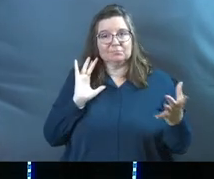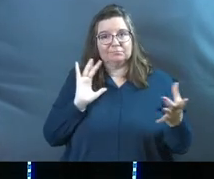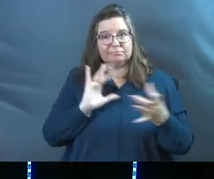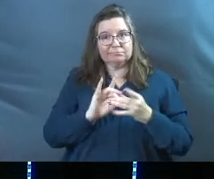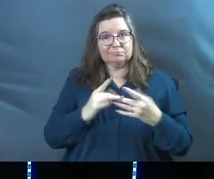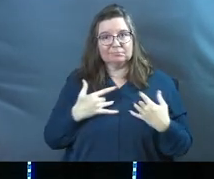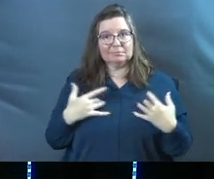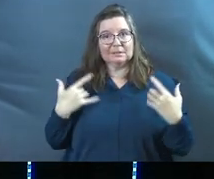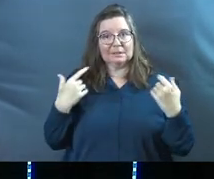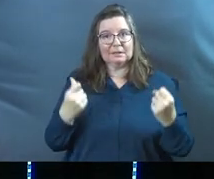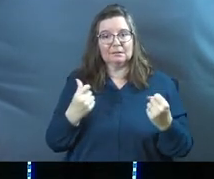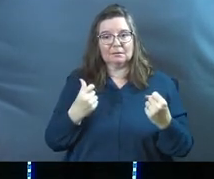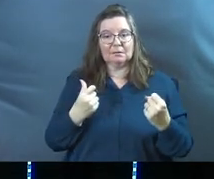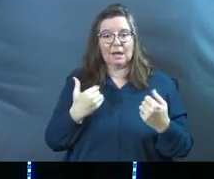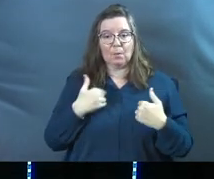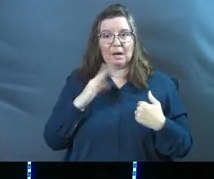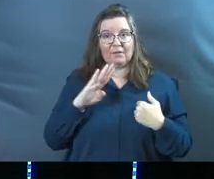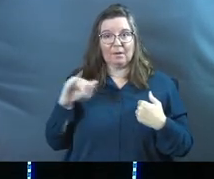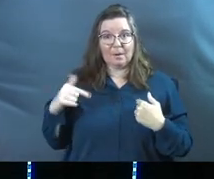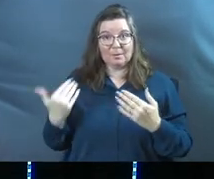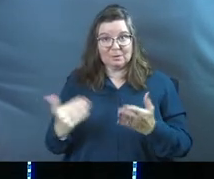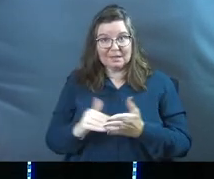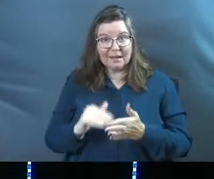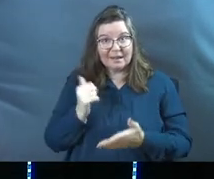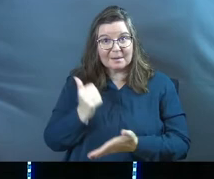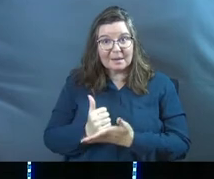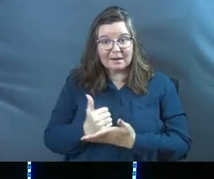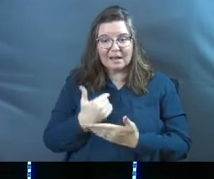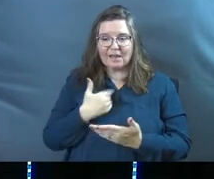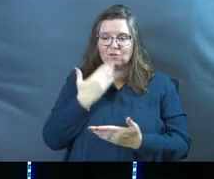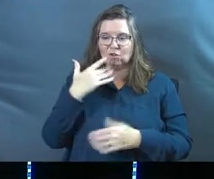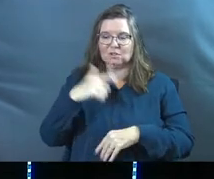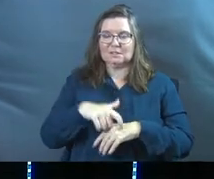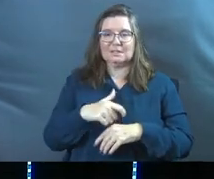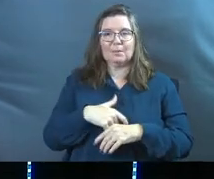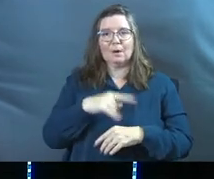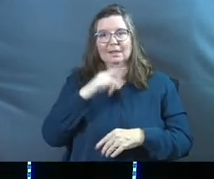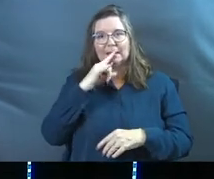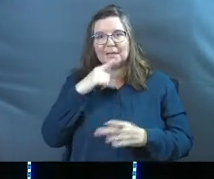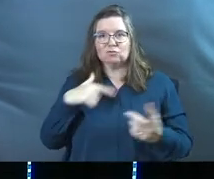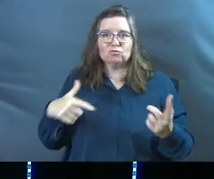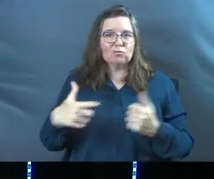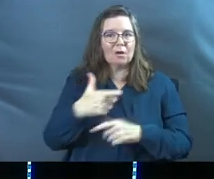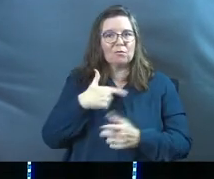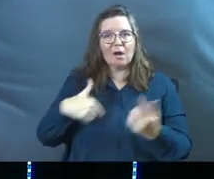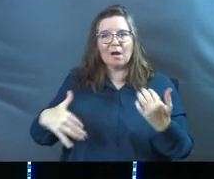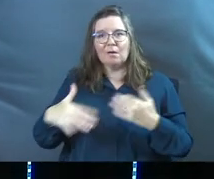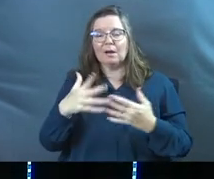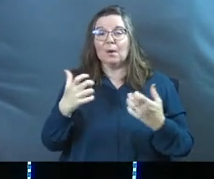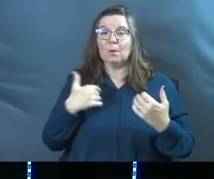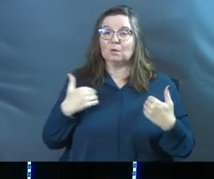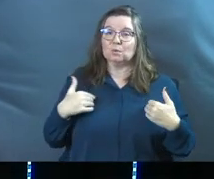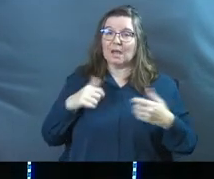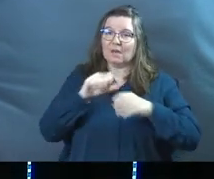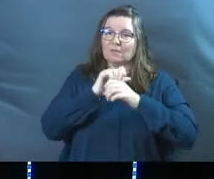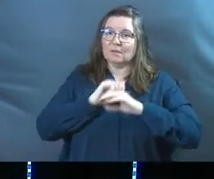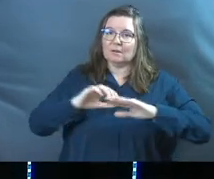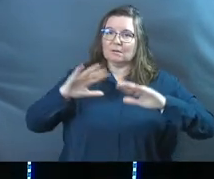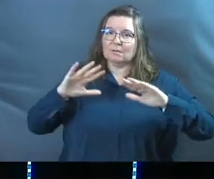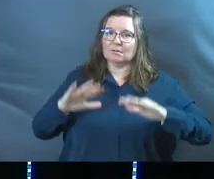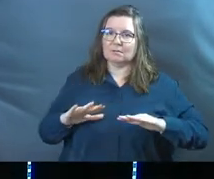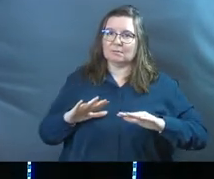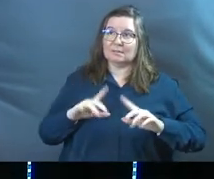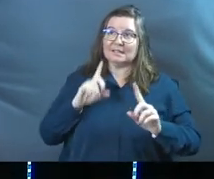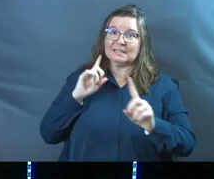reconciled. I want us to have barbecues, amen? I want us to have a good time. I want the kids to run around. And I want us to have peace.